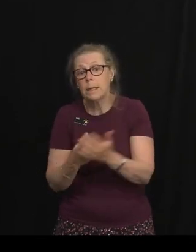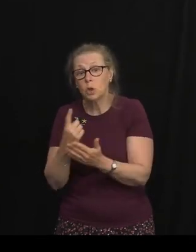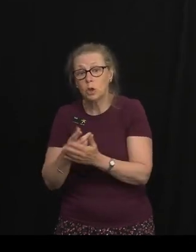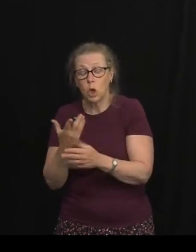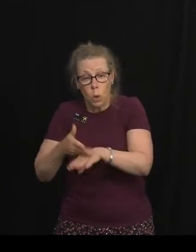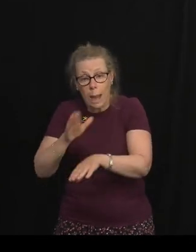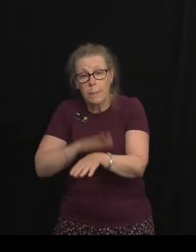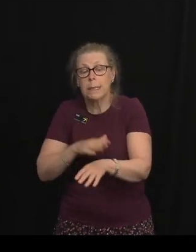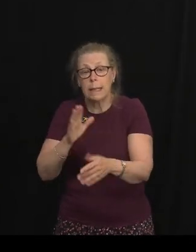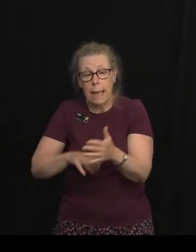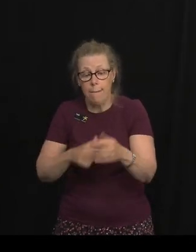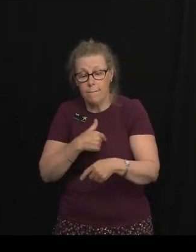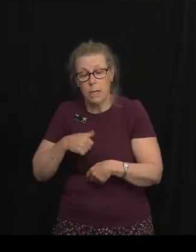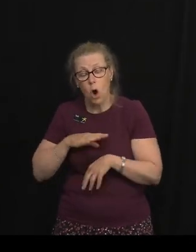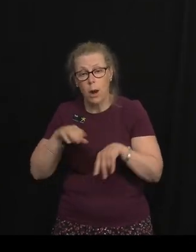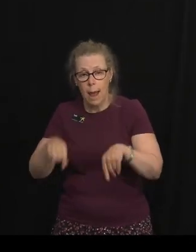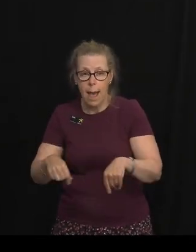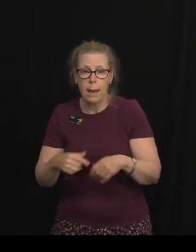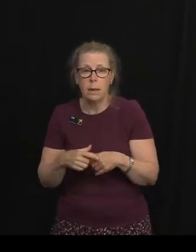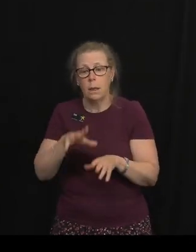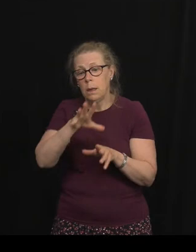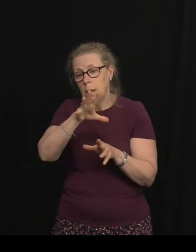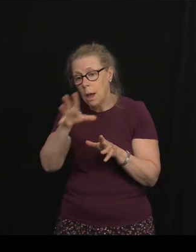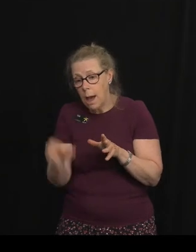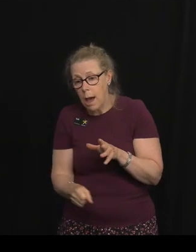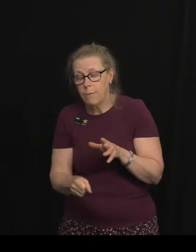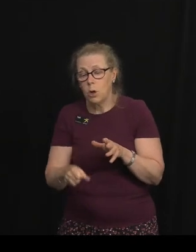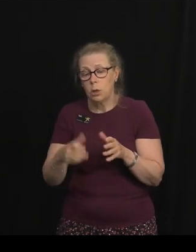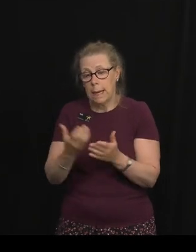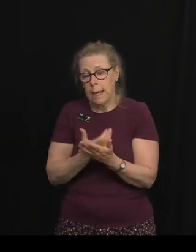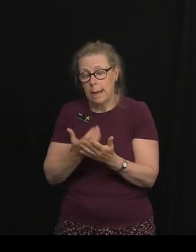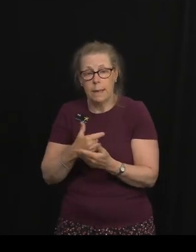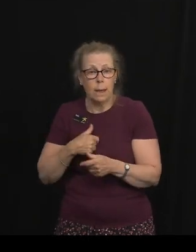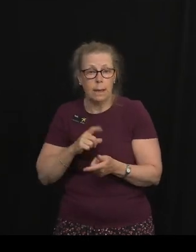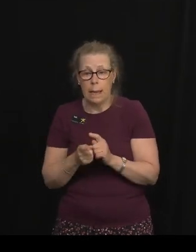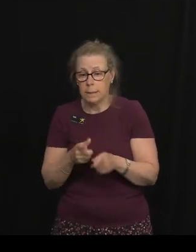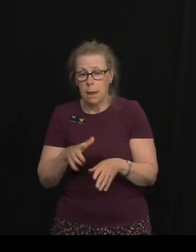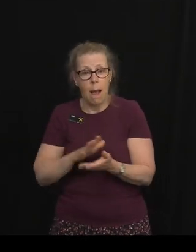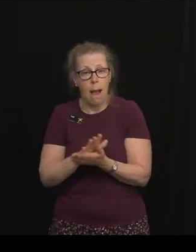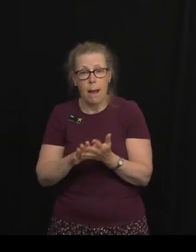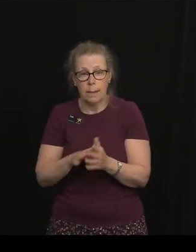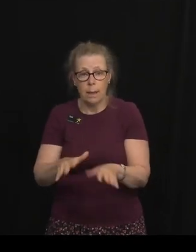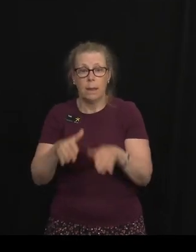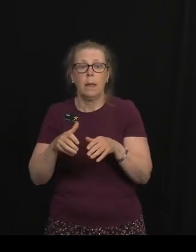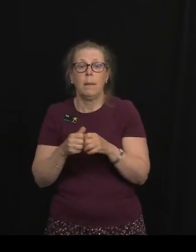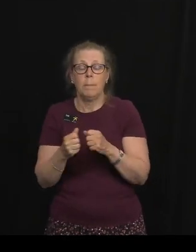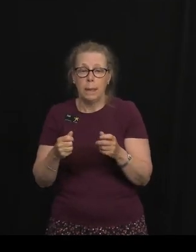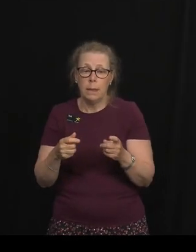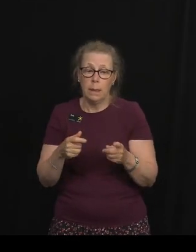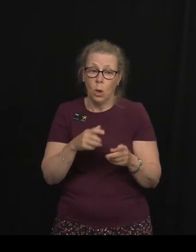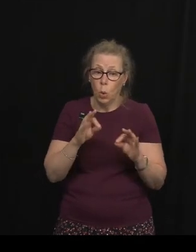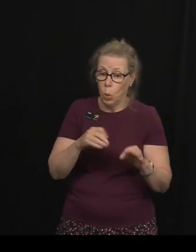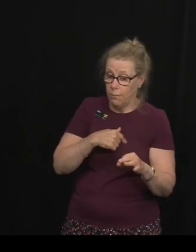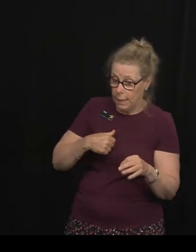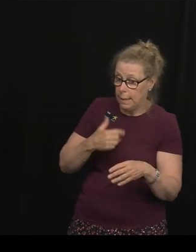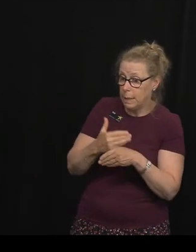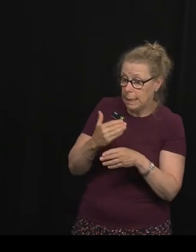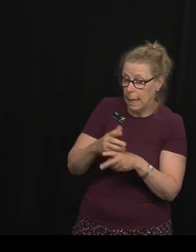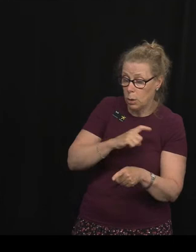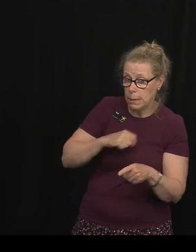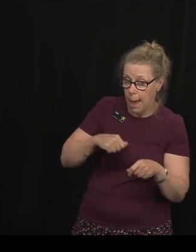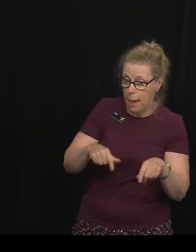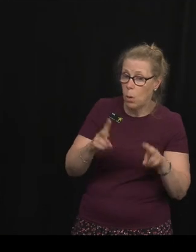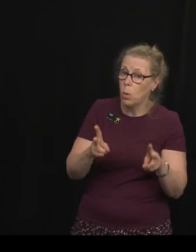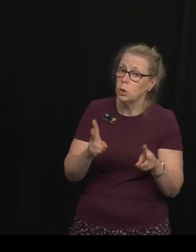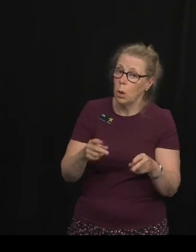not a problem about that some African countries did not react. It's about how we dealt with this also in high-income countries. Yep. Yeah. Thanks. Yeah, thanks for the